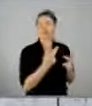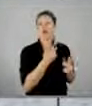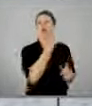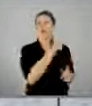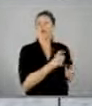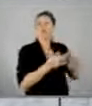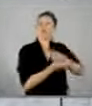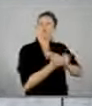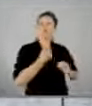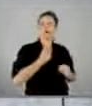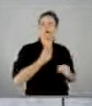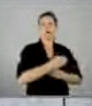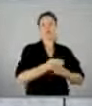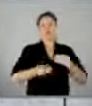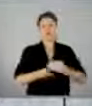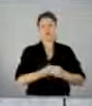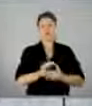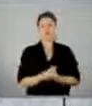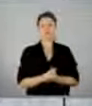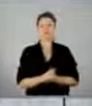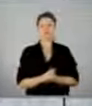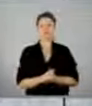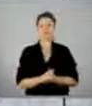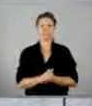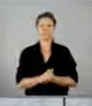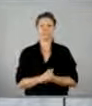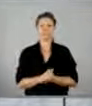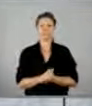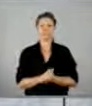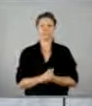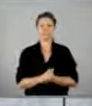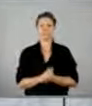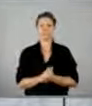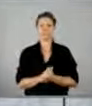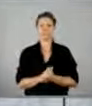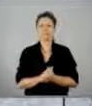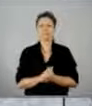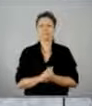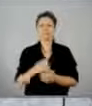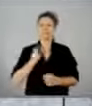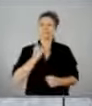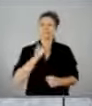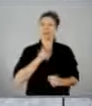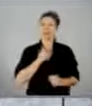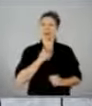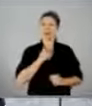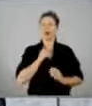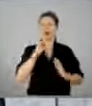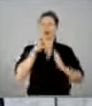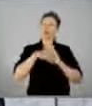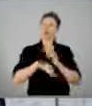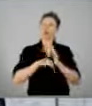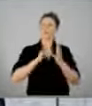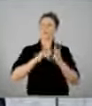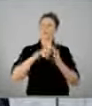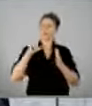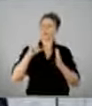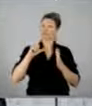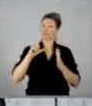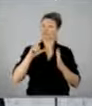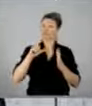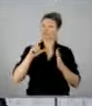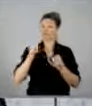Well, there is, I should stress that in relation to my principal private secretary, there is nothing that has been put in front of me,